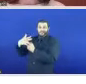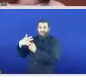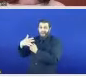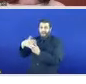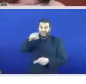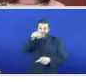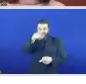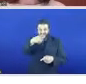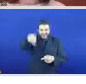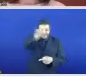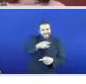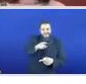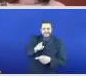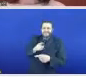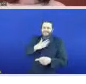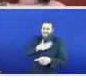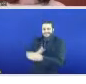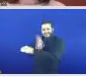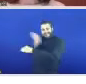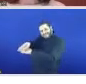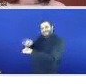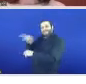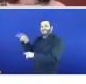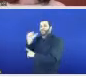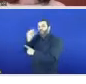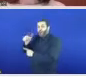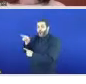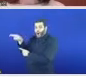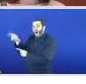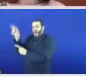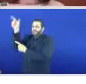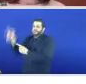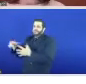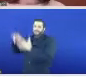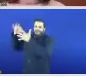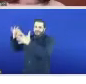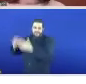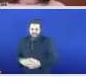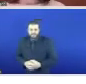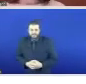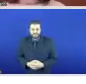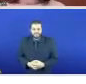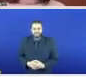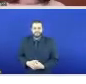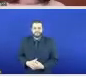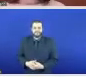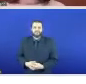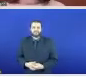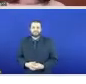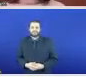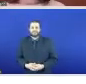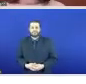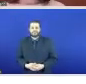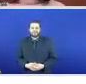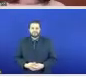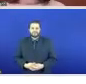a series of demands that are being made from this conference. So I hope that we could maybe amplify that in response to this